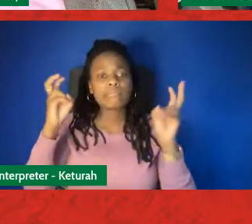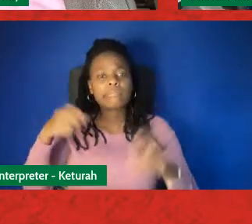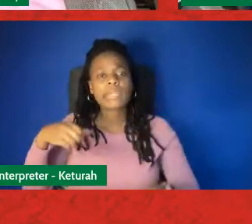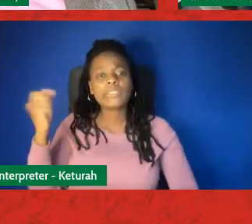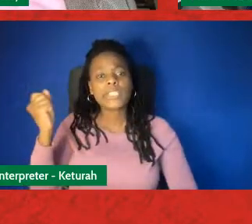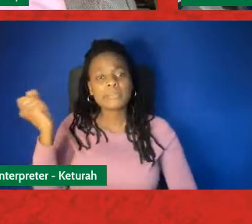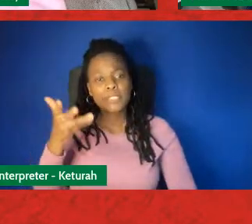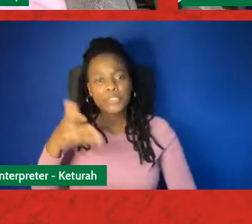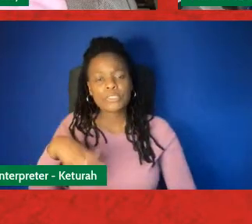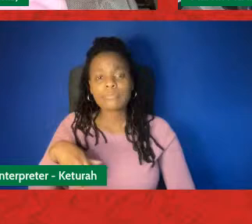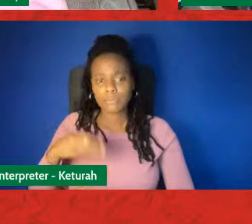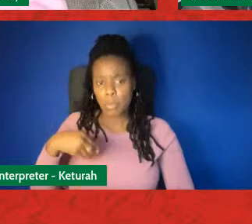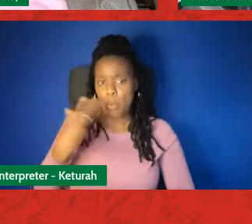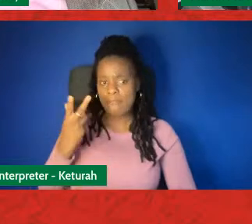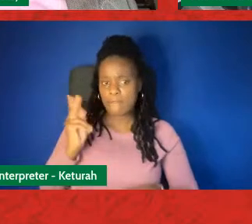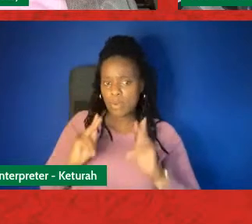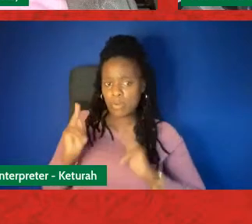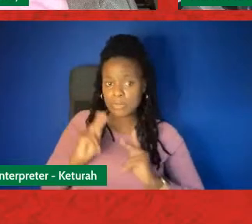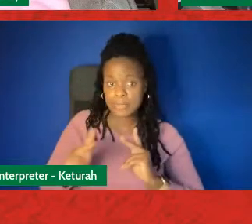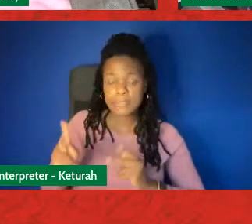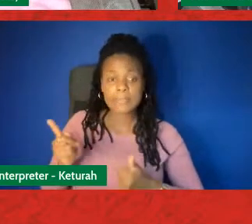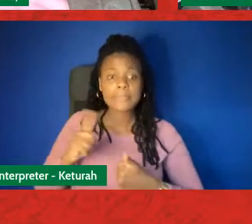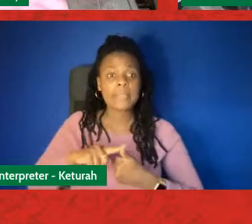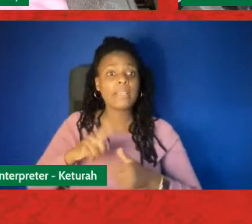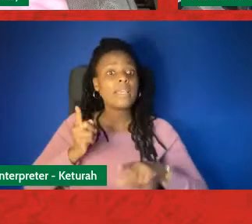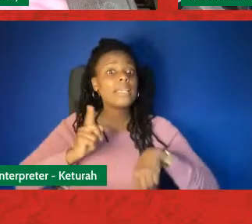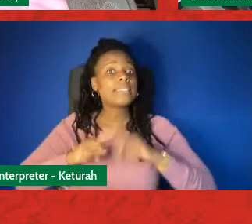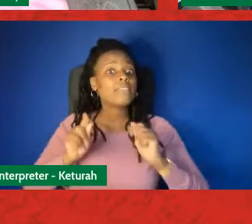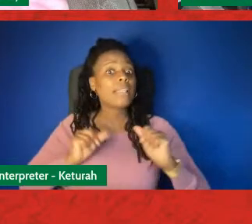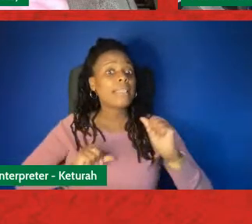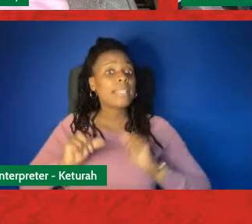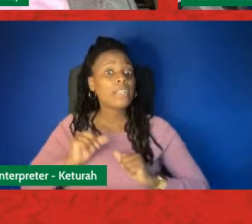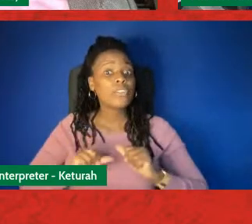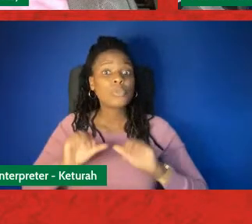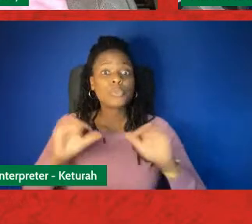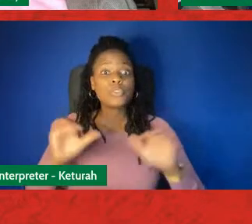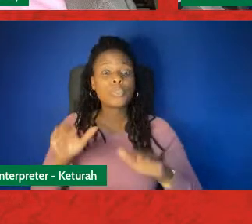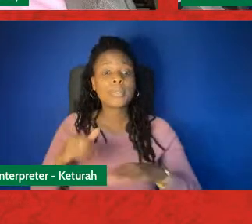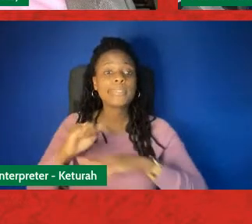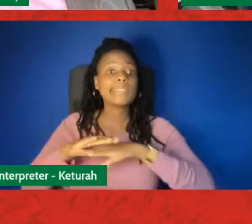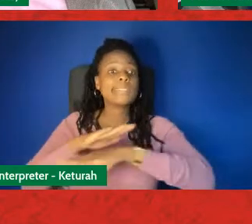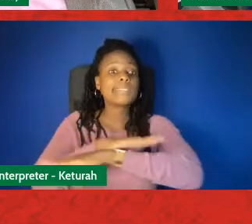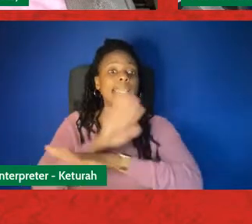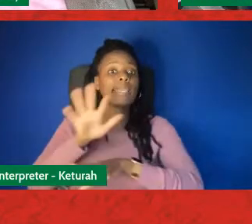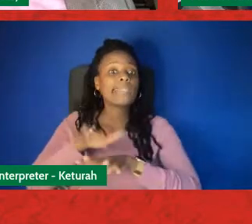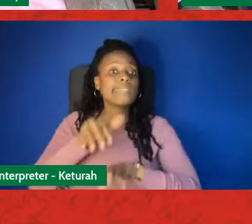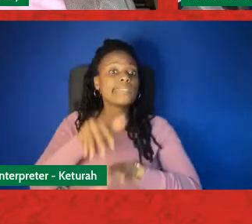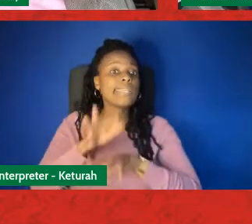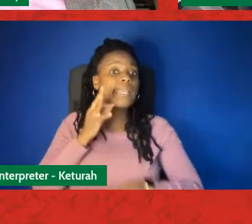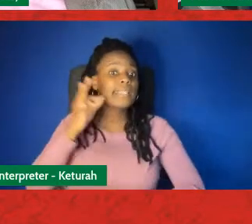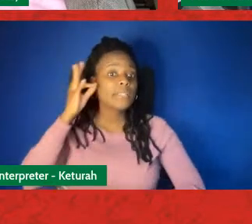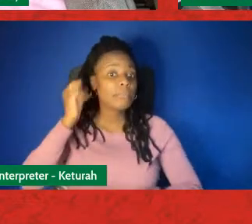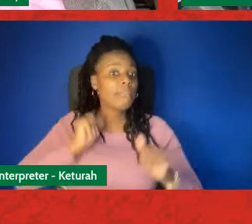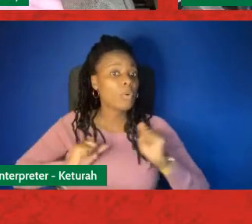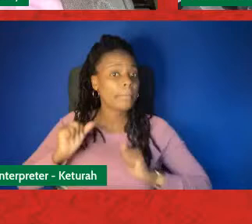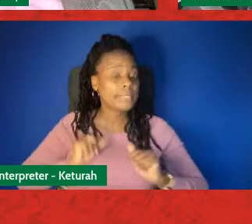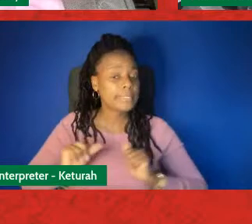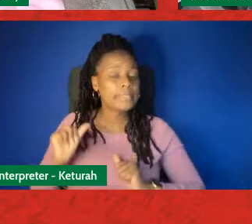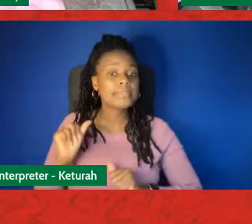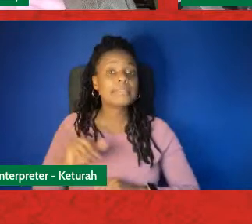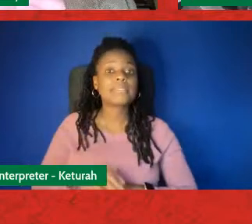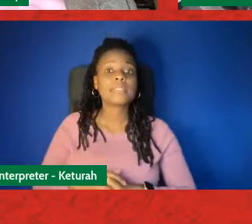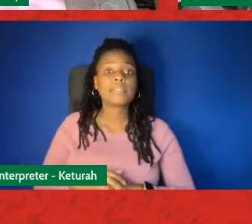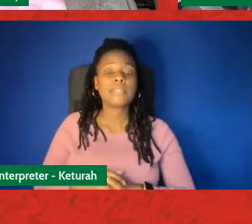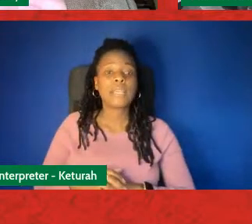were, different theaters were capitalizing on stage Indian or Native American performance, mm-hmm. appropriations,